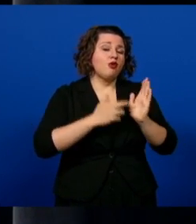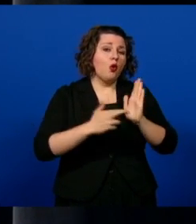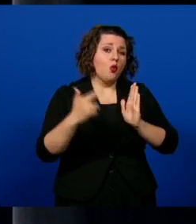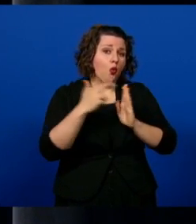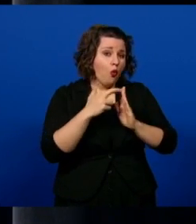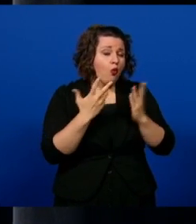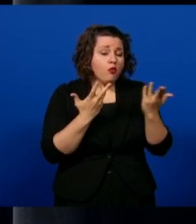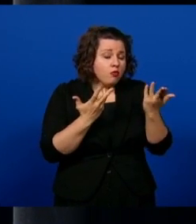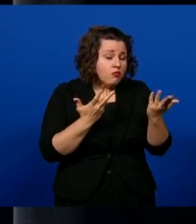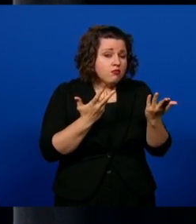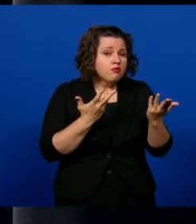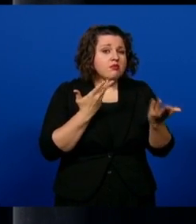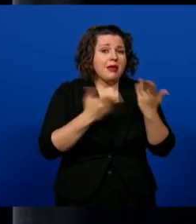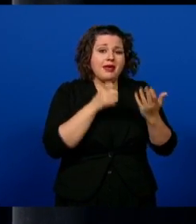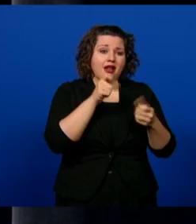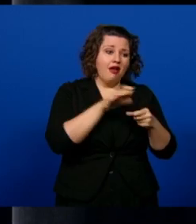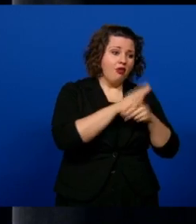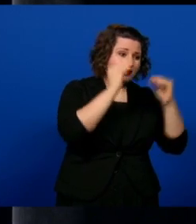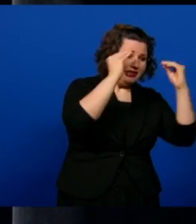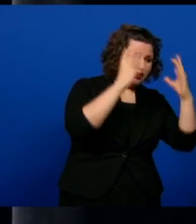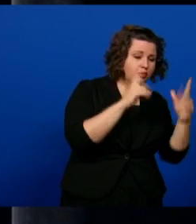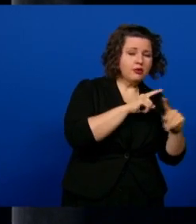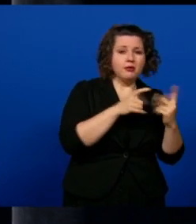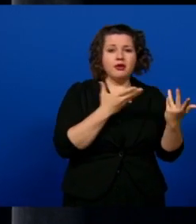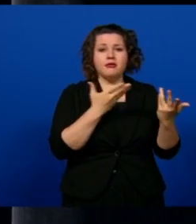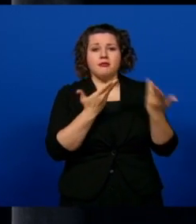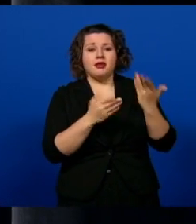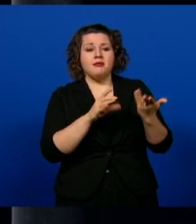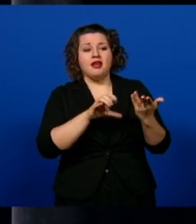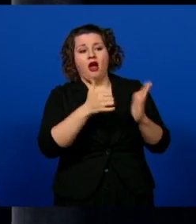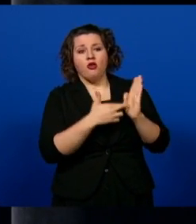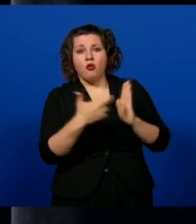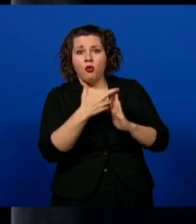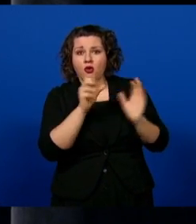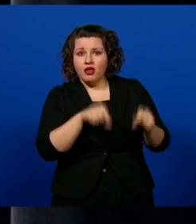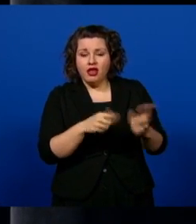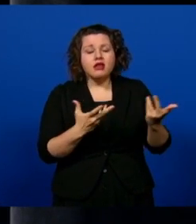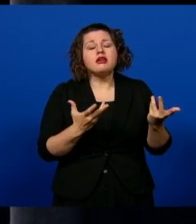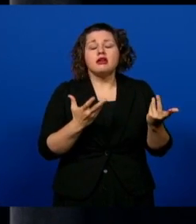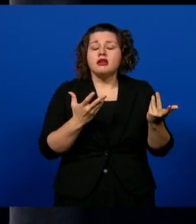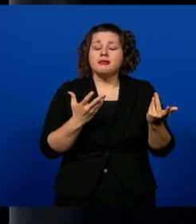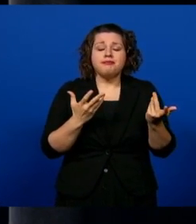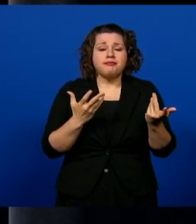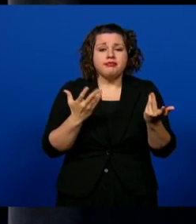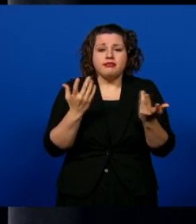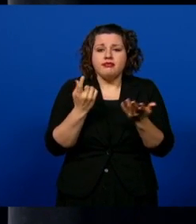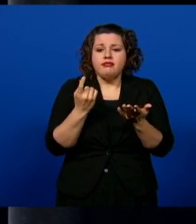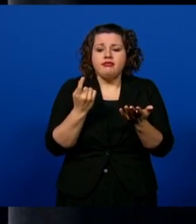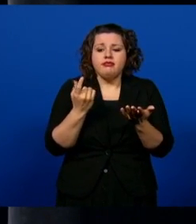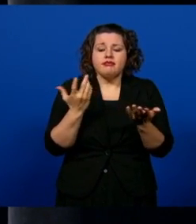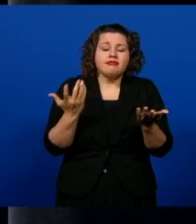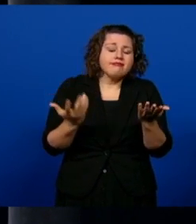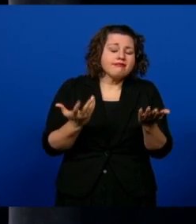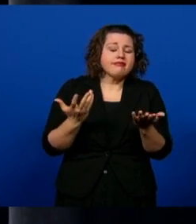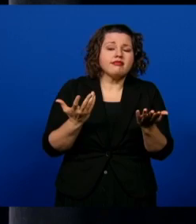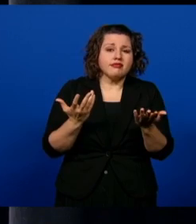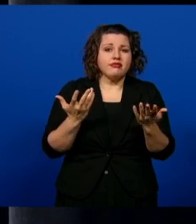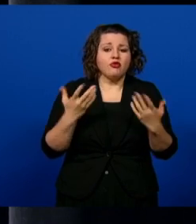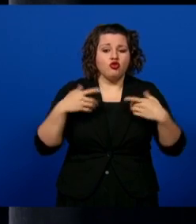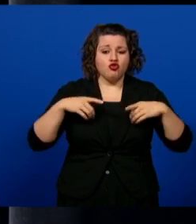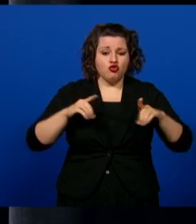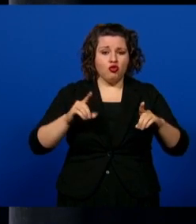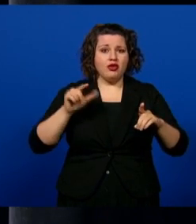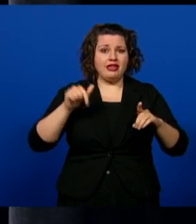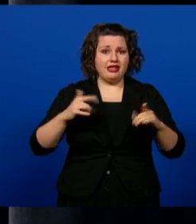education to the students that they serve. But, you know, there are going to be times throughout this